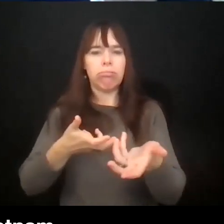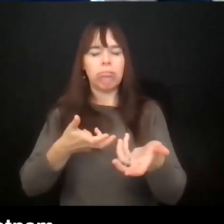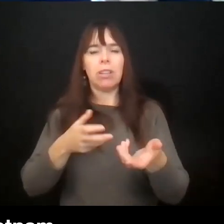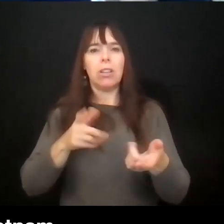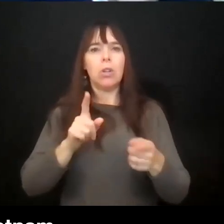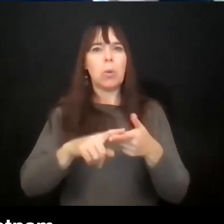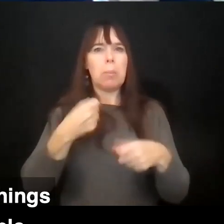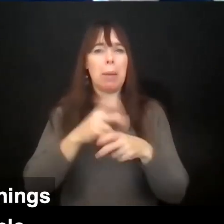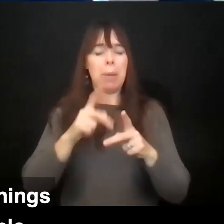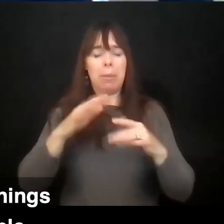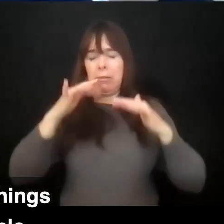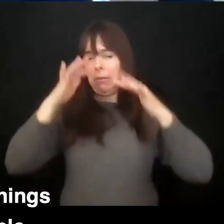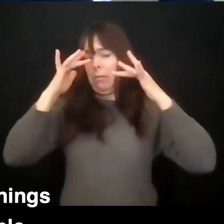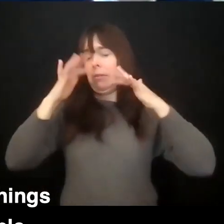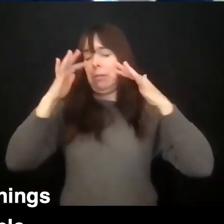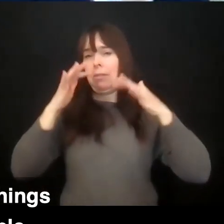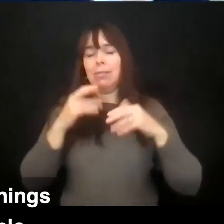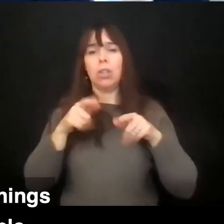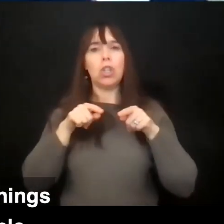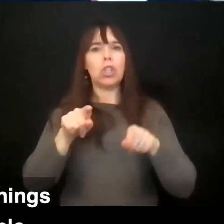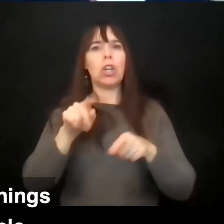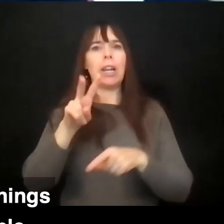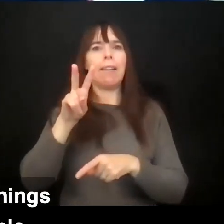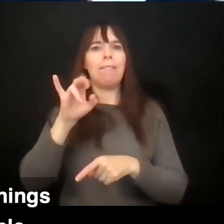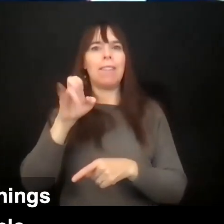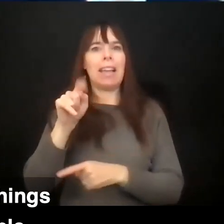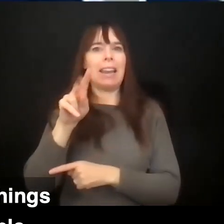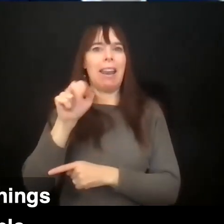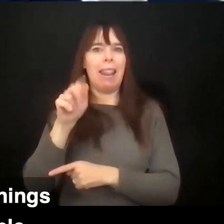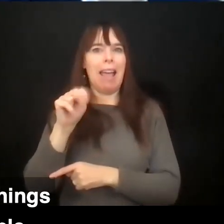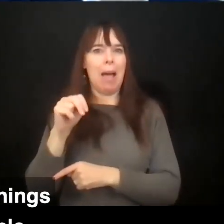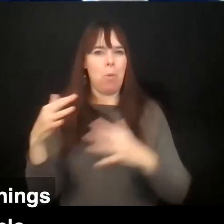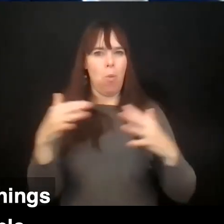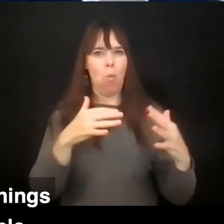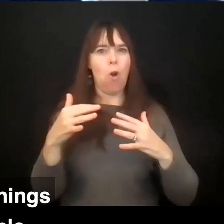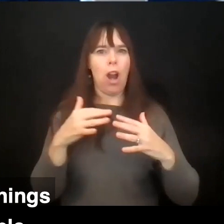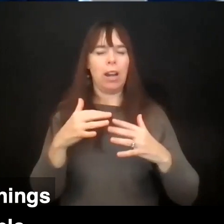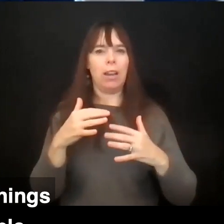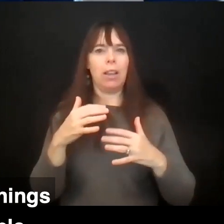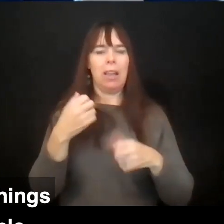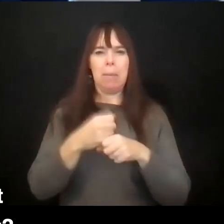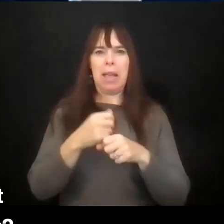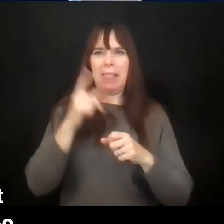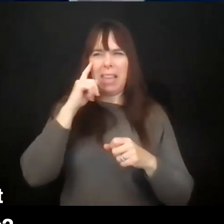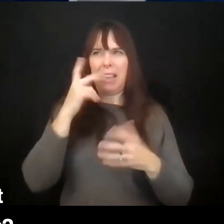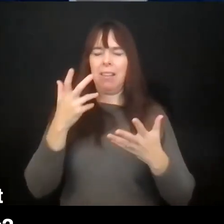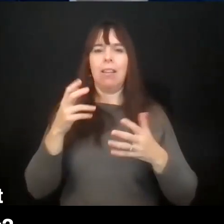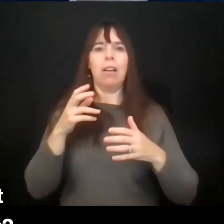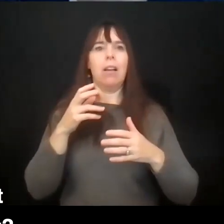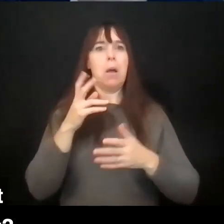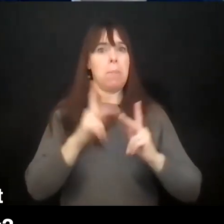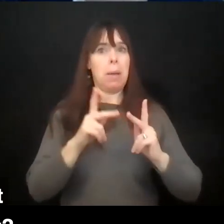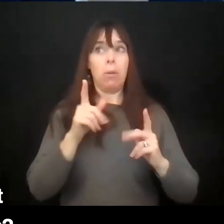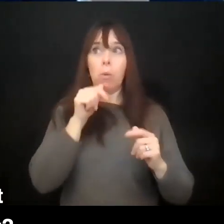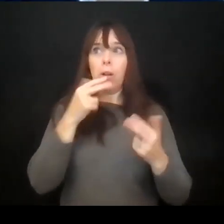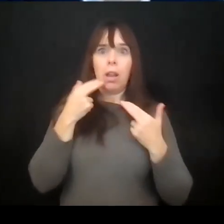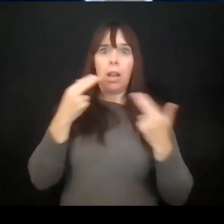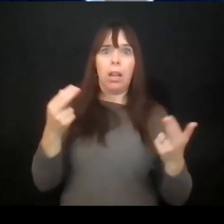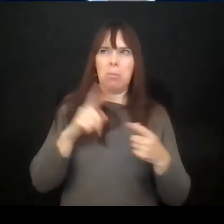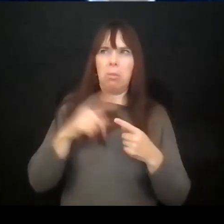Vietnam. And so it conjures up things that are done to people who are somewhat innocent.